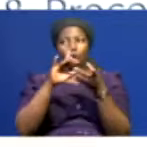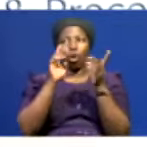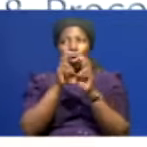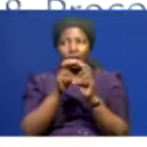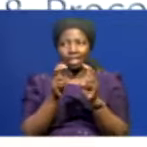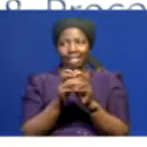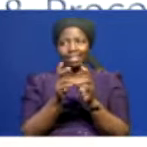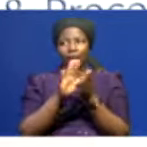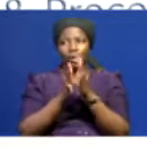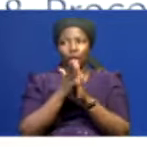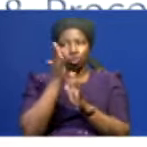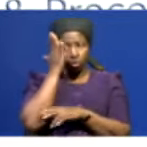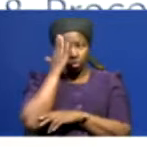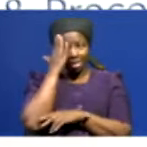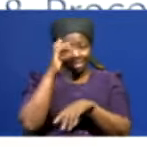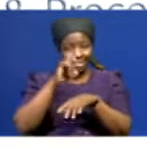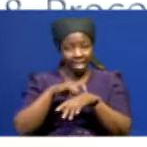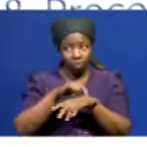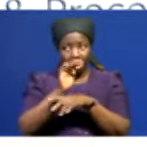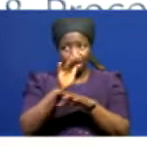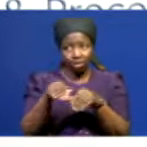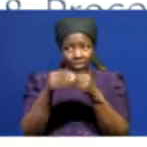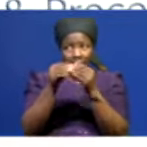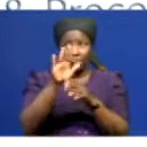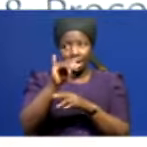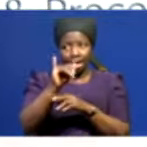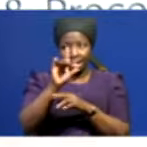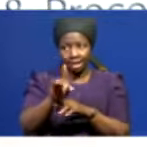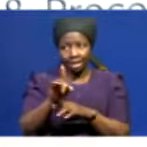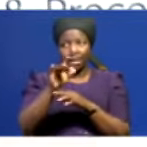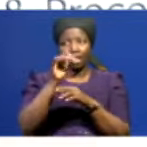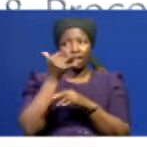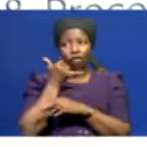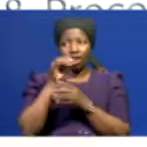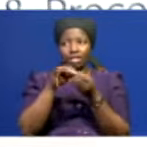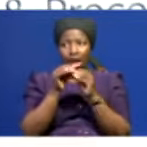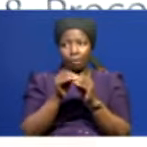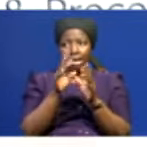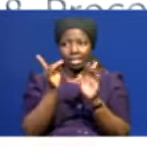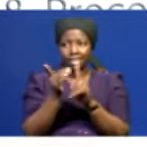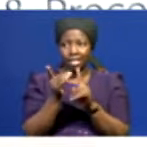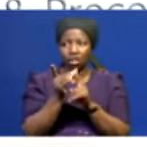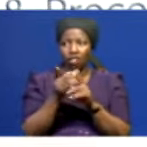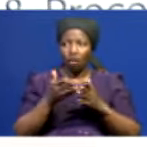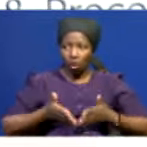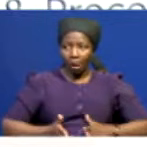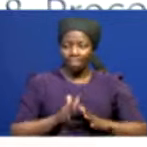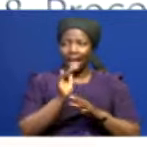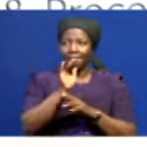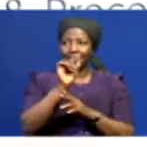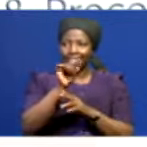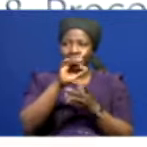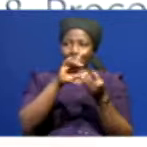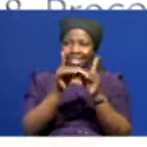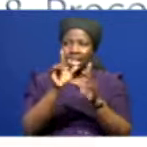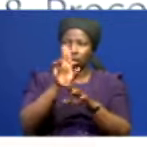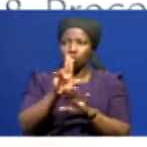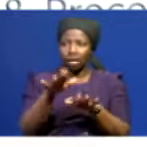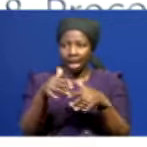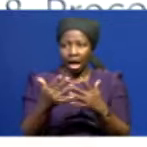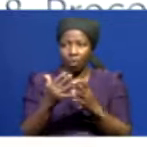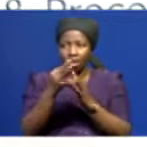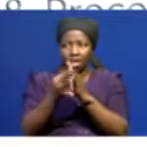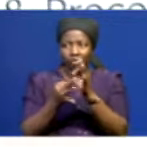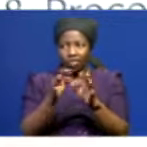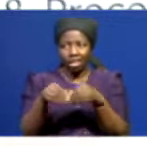being asked to provide your ID, your email address, phone number, your date of birth, ask how this data is supposed to be used. And if you're not